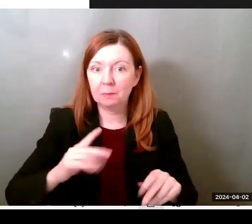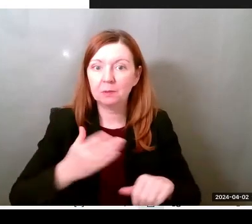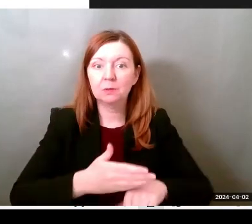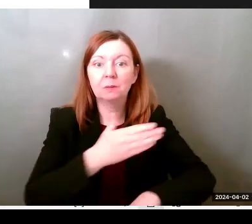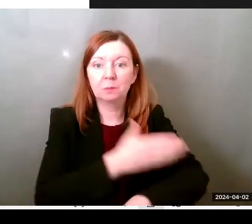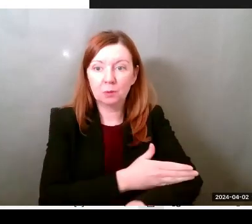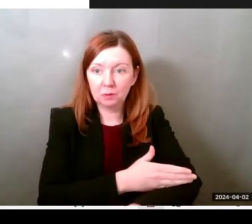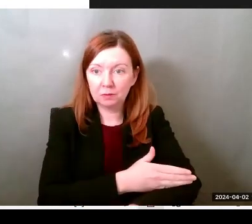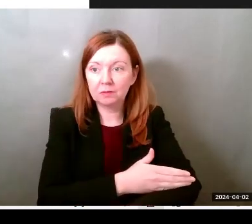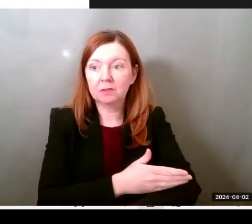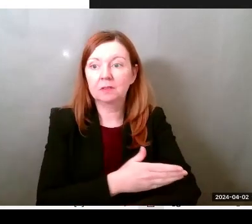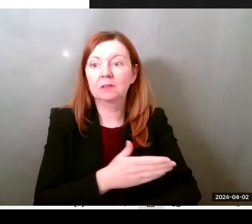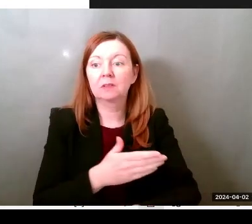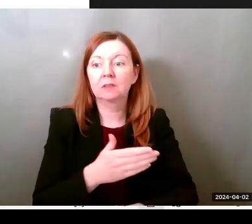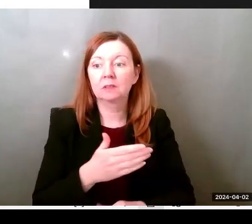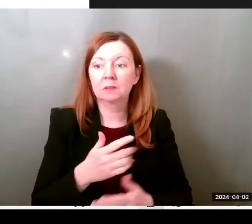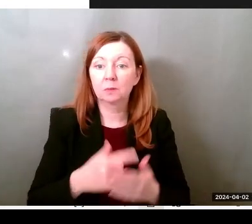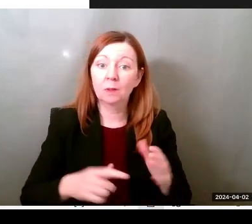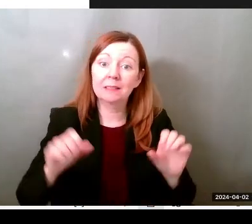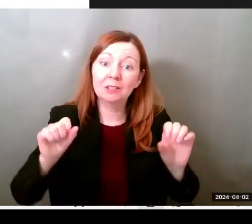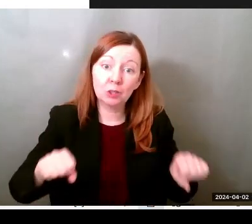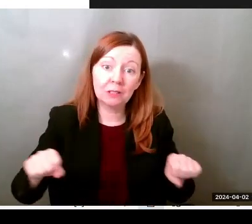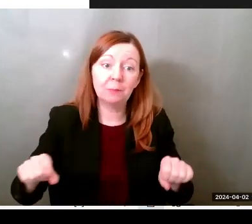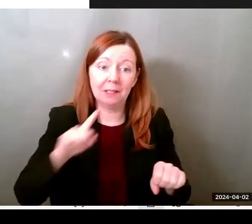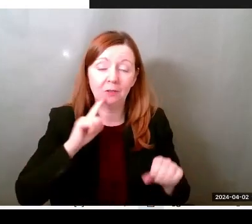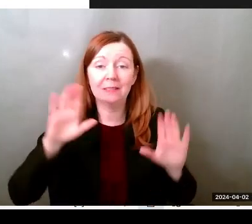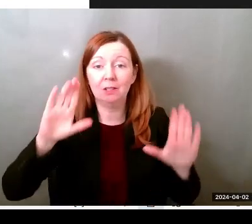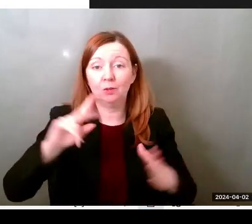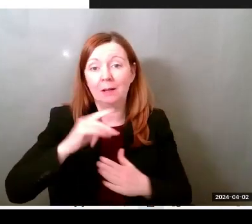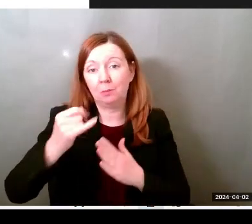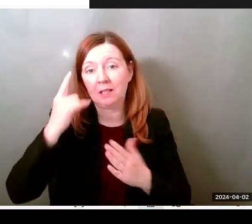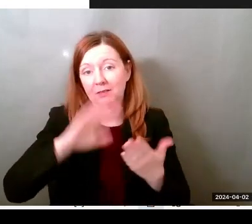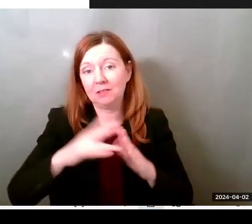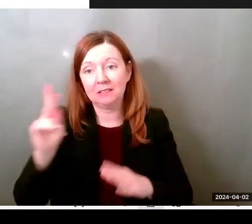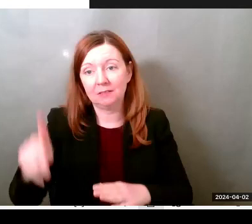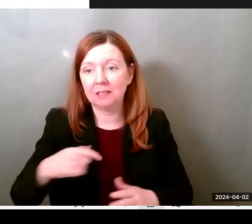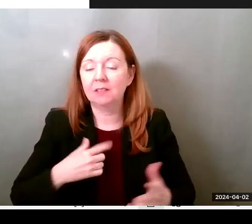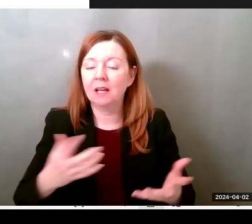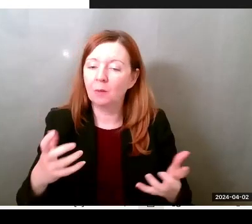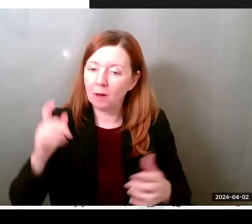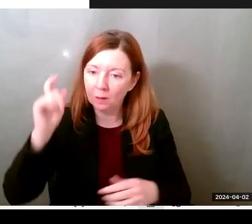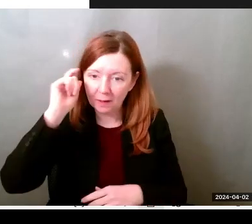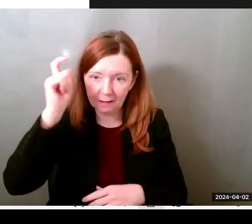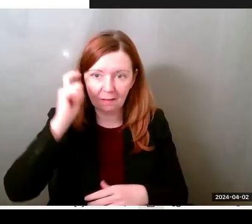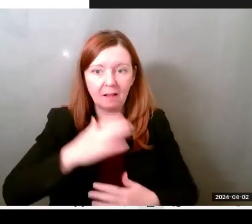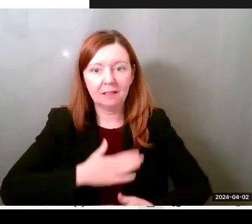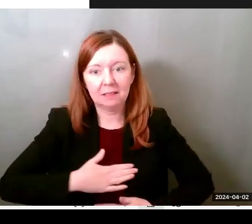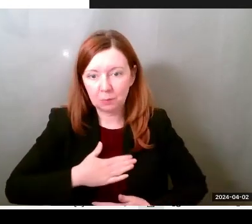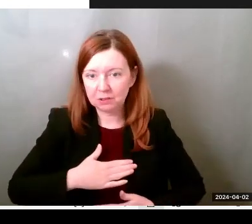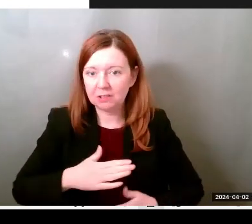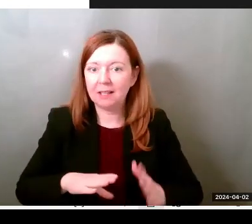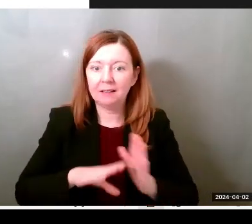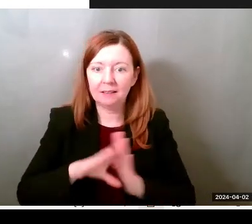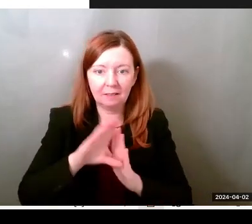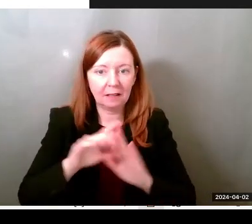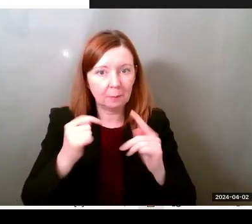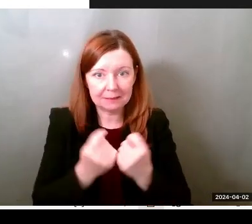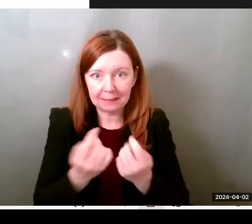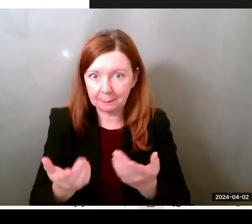improve what could be a really great project for the city of Philadelphia. So I just want to acknowledge and appreciate the developments